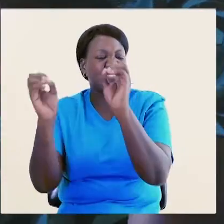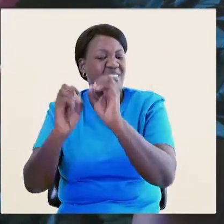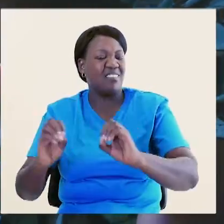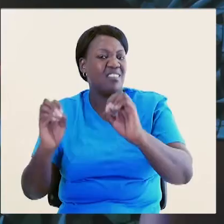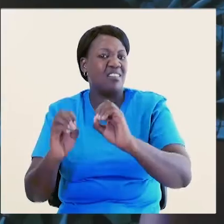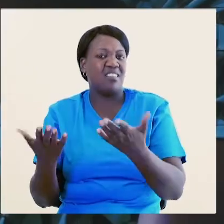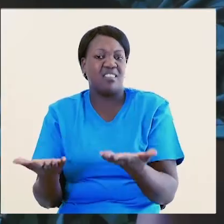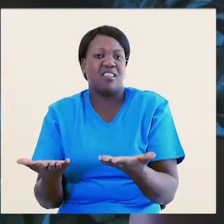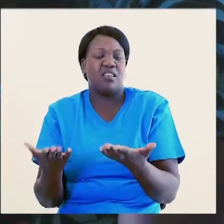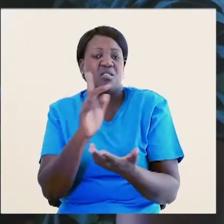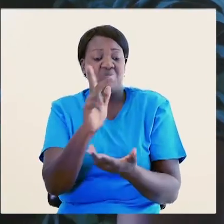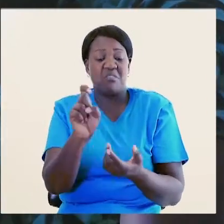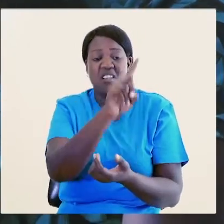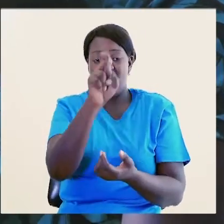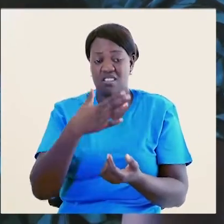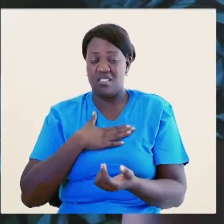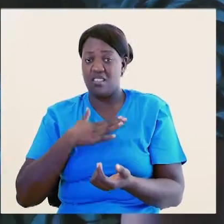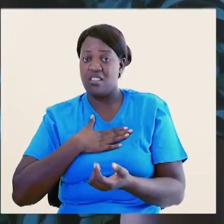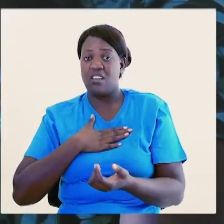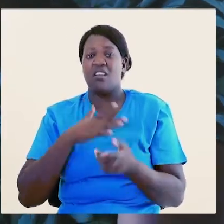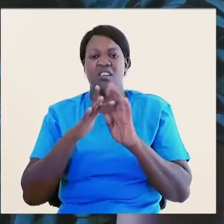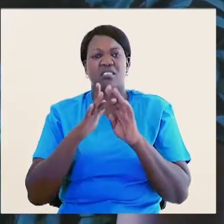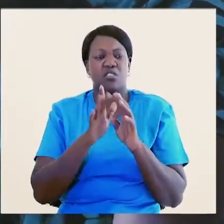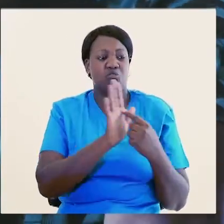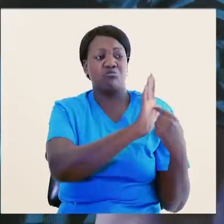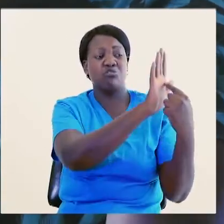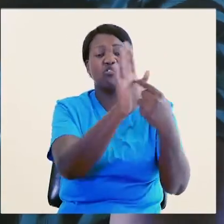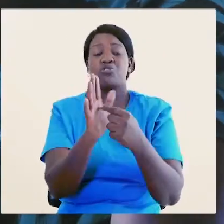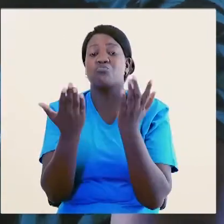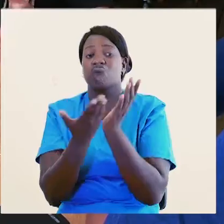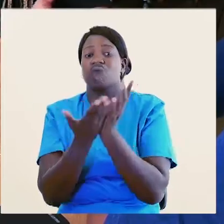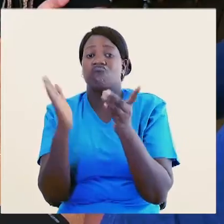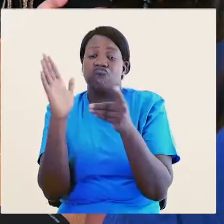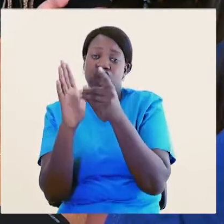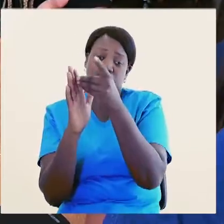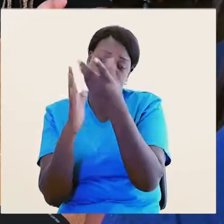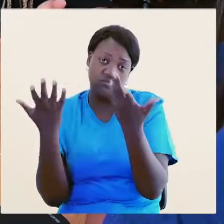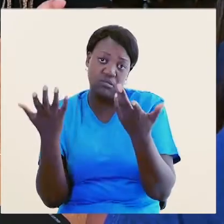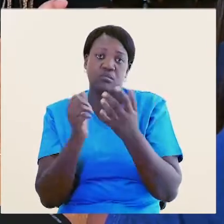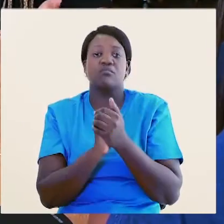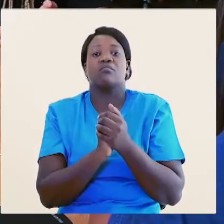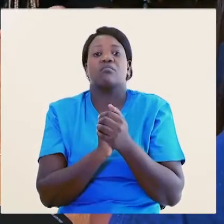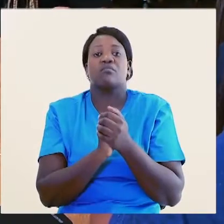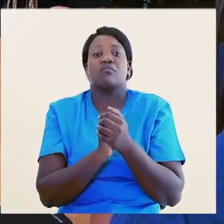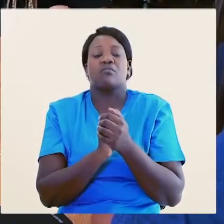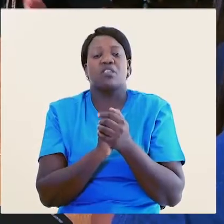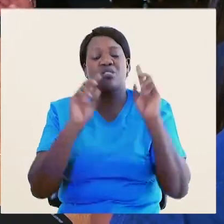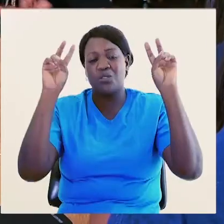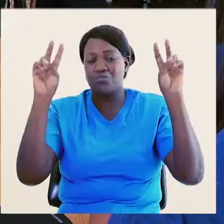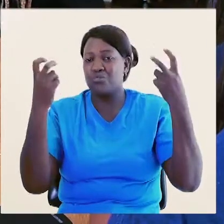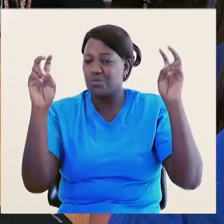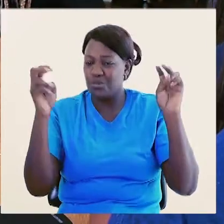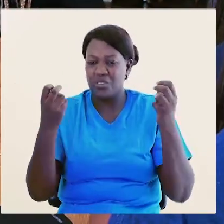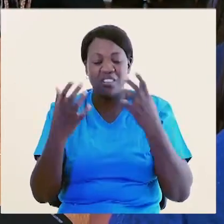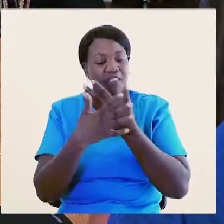Hey, when people ask me about development in my hometown, I always show them the school buildings. You know, I think this is a topic that will